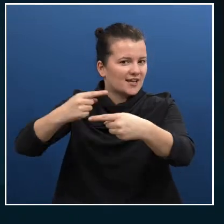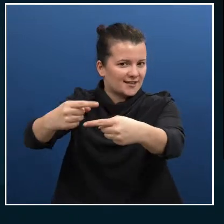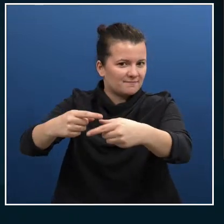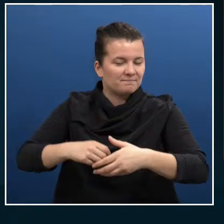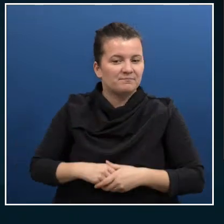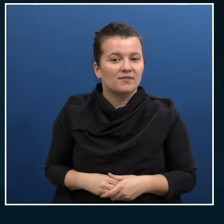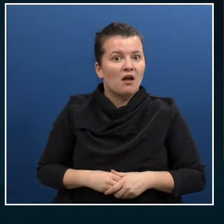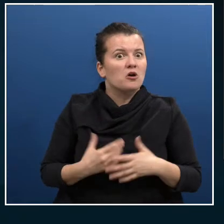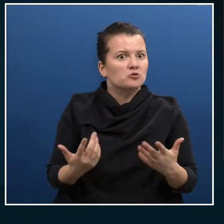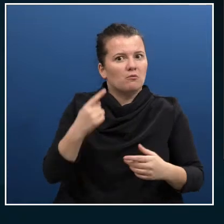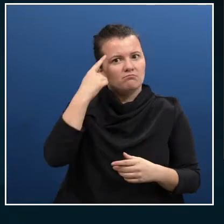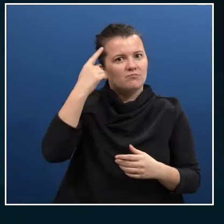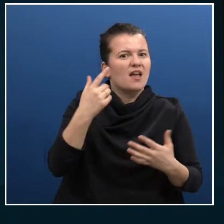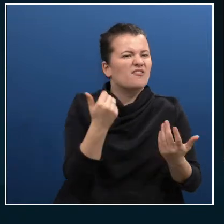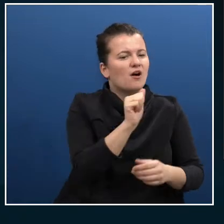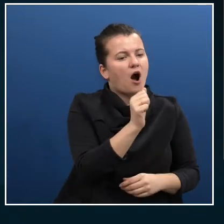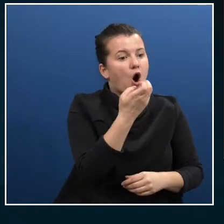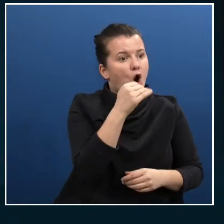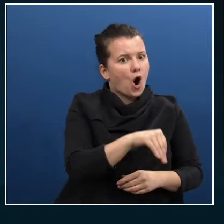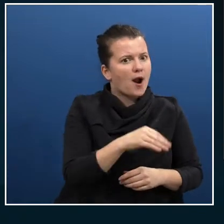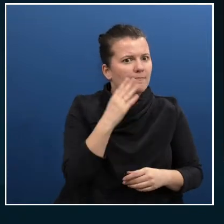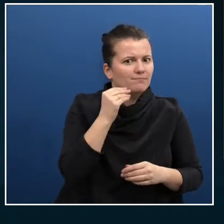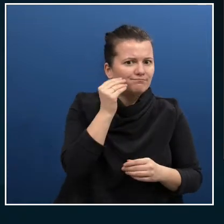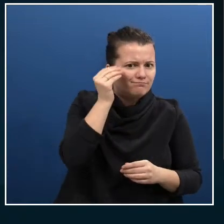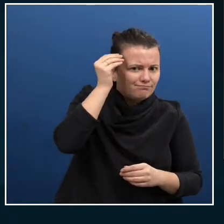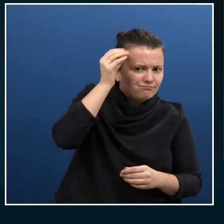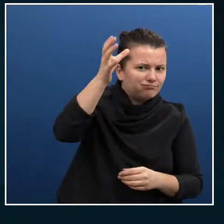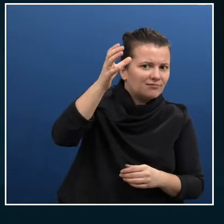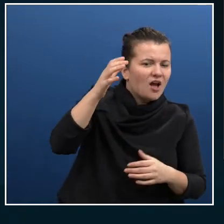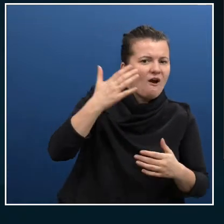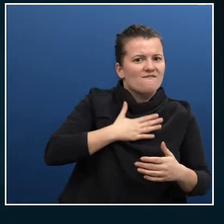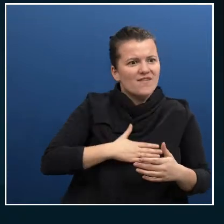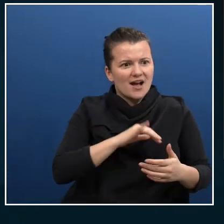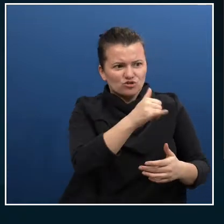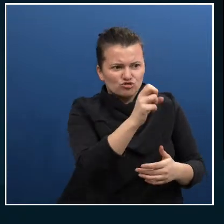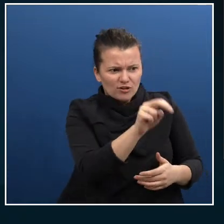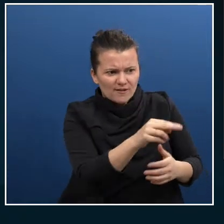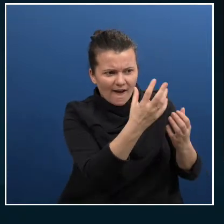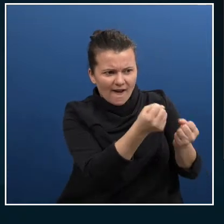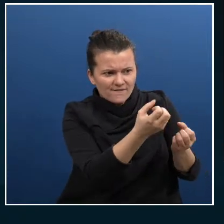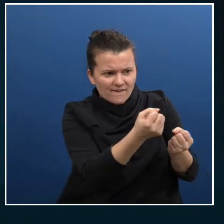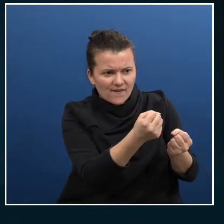if you have a lot of ARM experience and want to take your existing ARM templates back to Bicep.